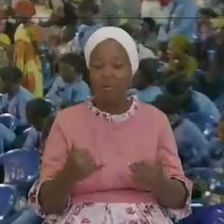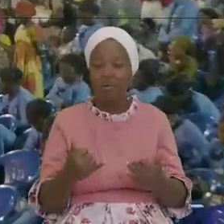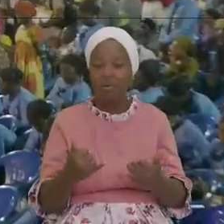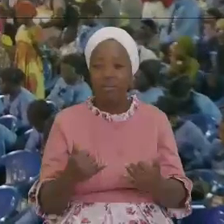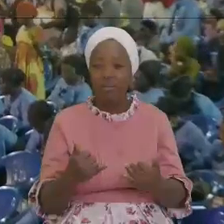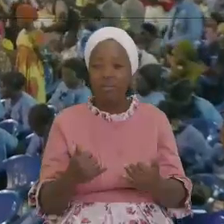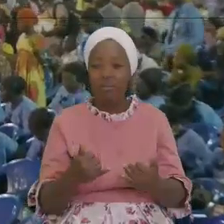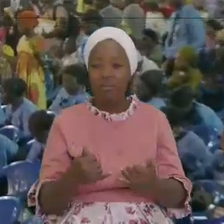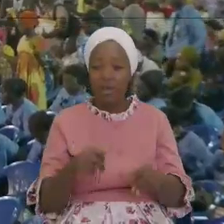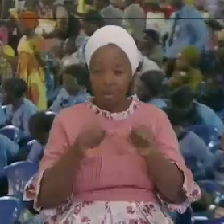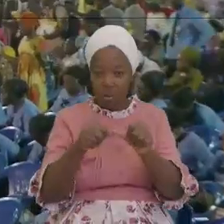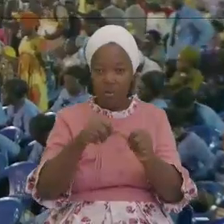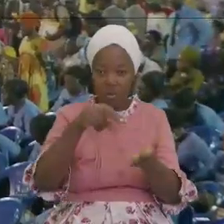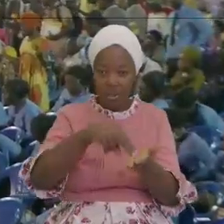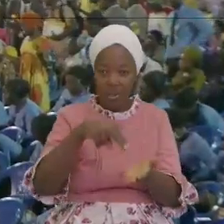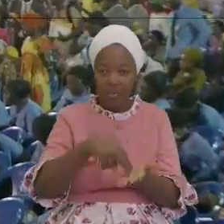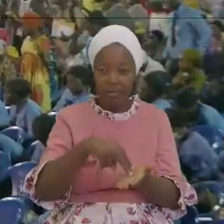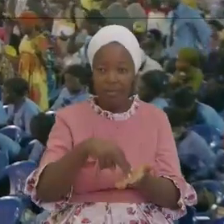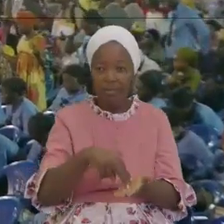Keep on standing up